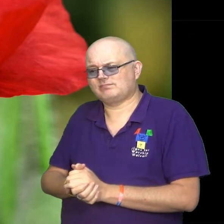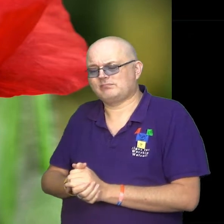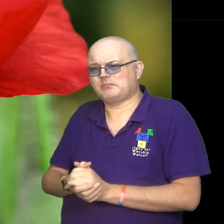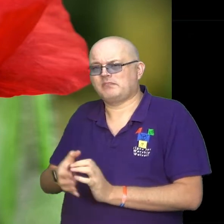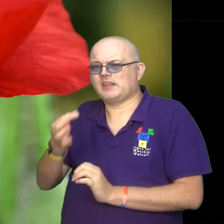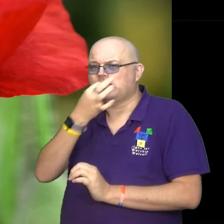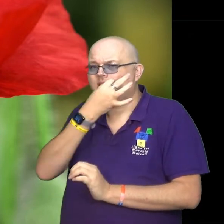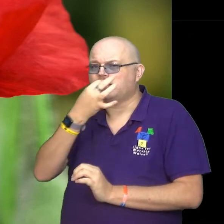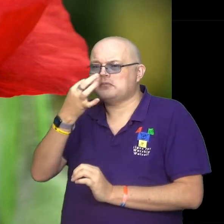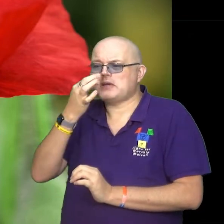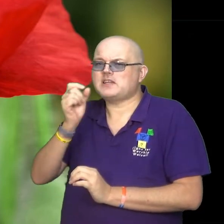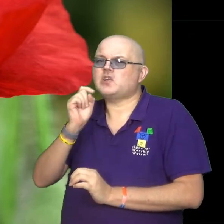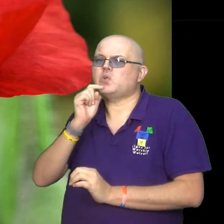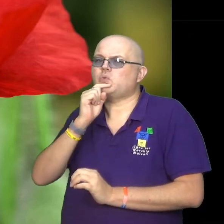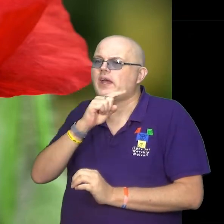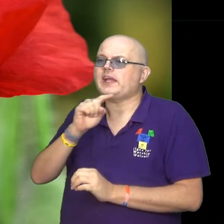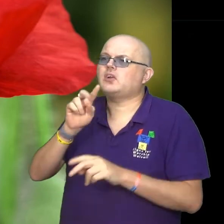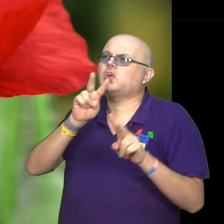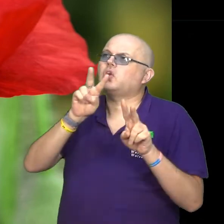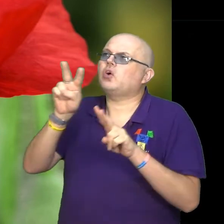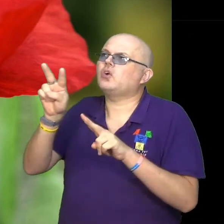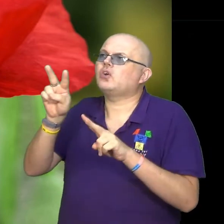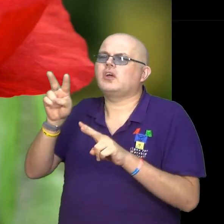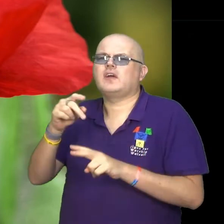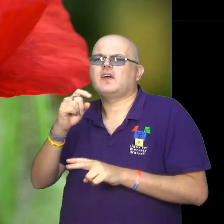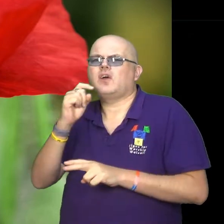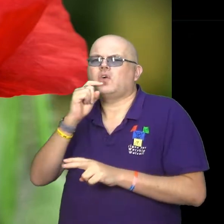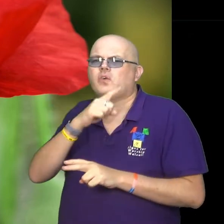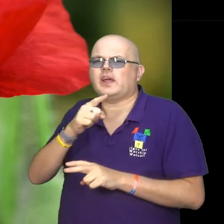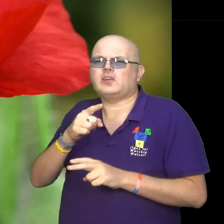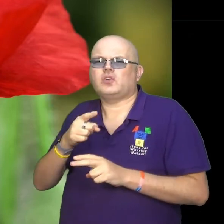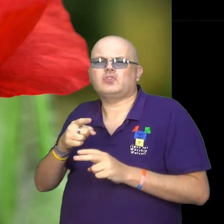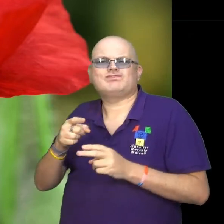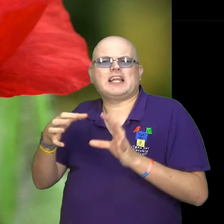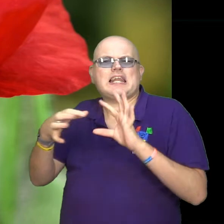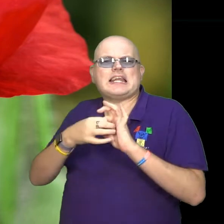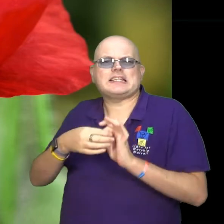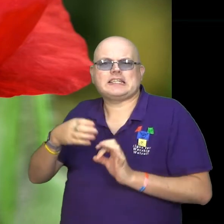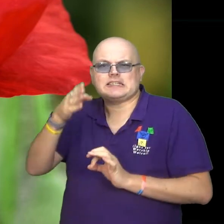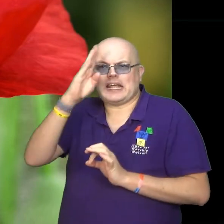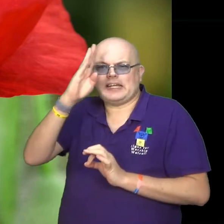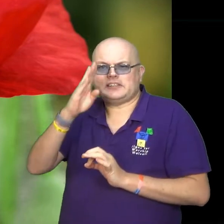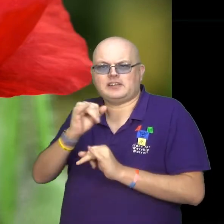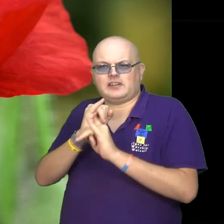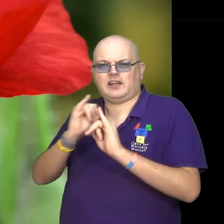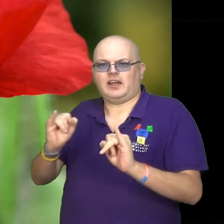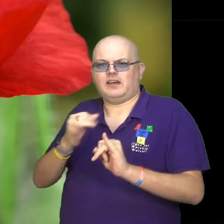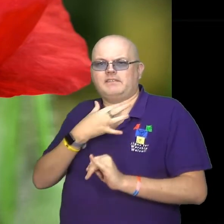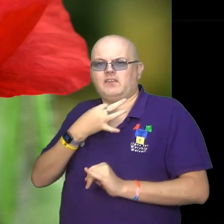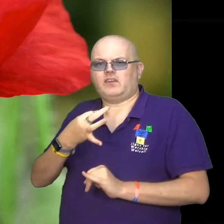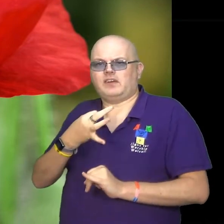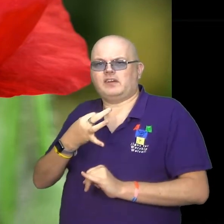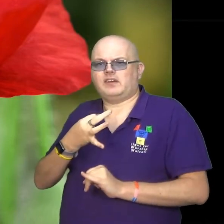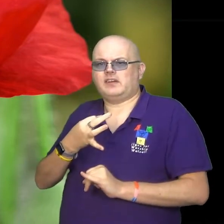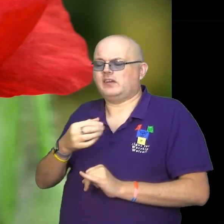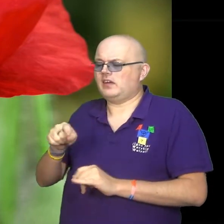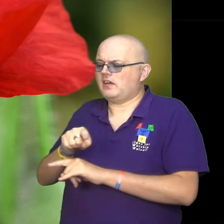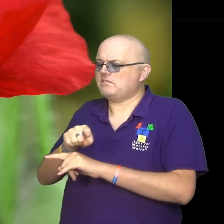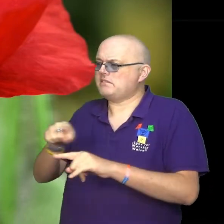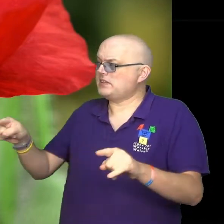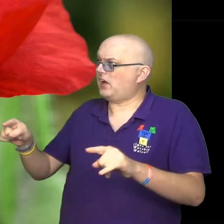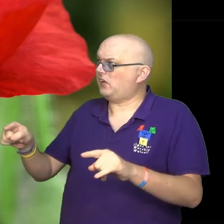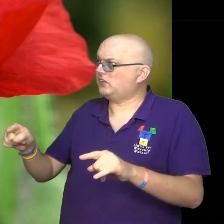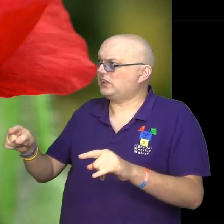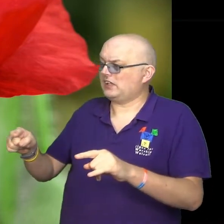Then look at the red petals. Red reminds us of danger and harm. Ask God to be close to those who are